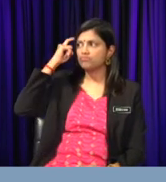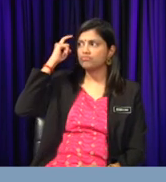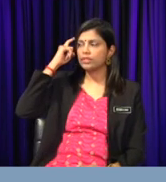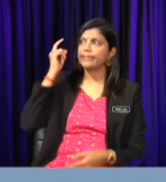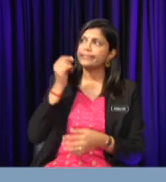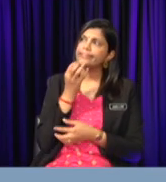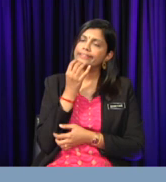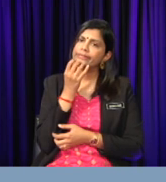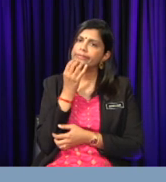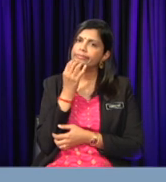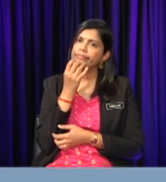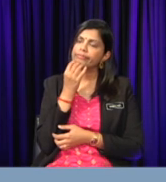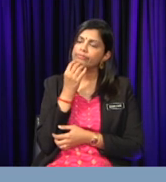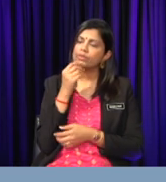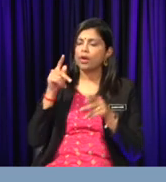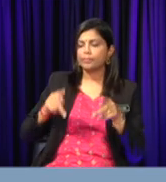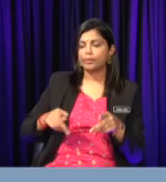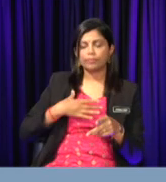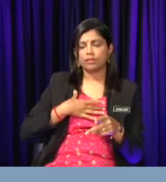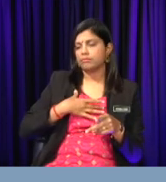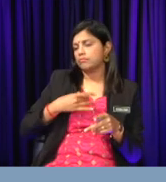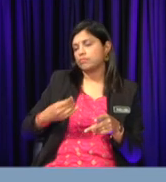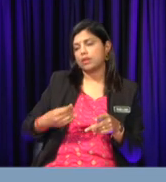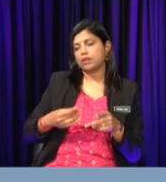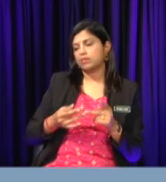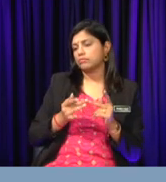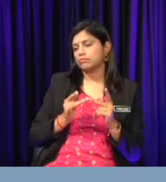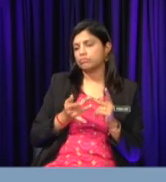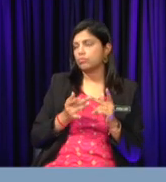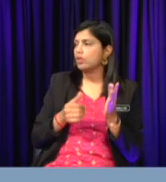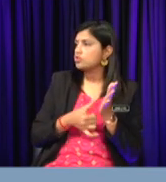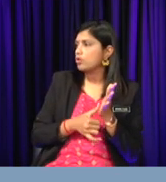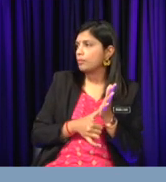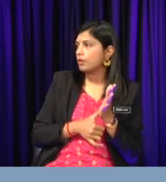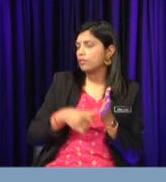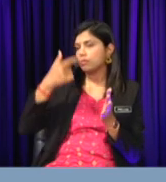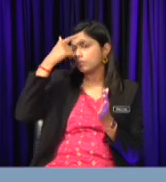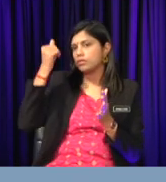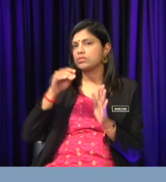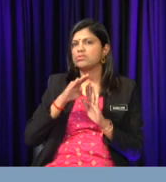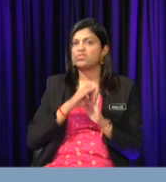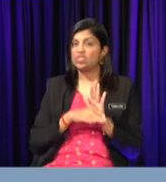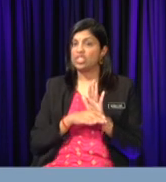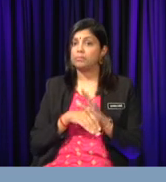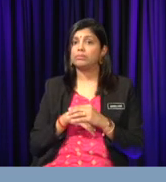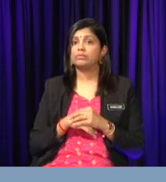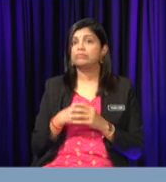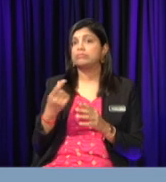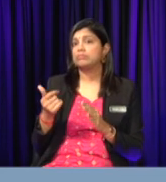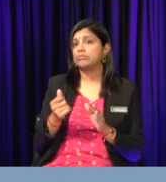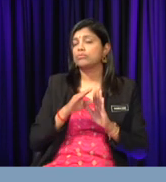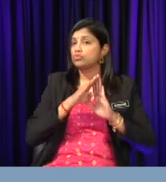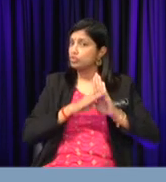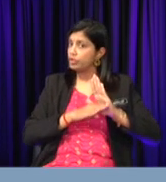the mostly people buy through online because it is cheap. Because, like, if